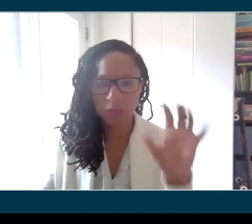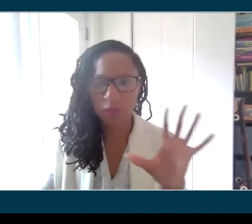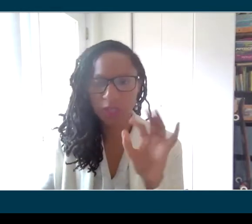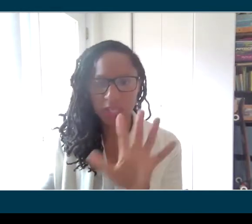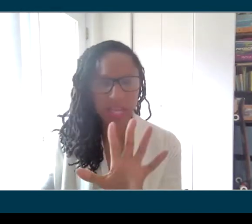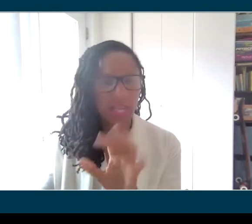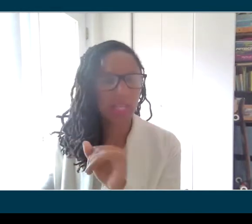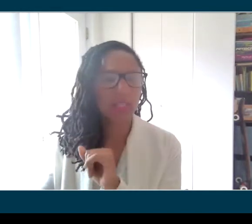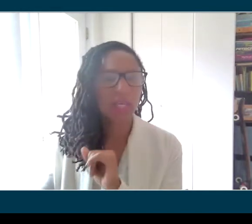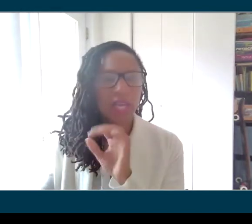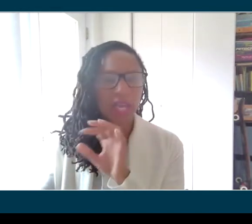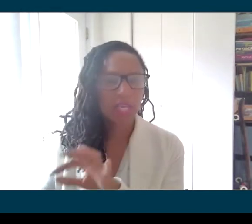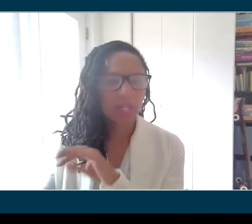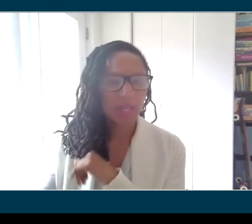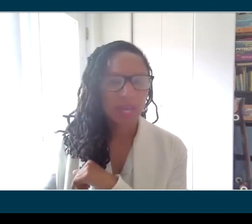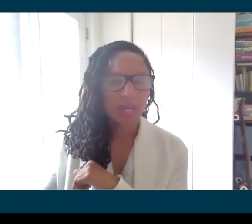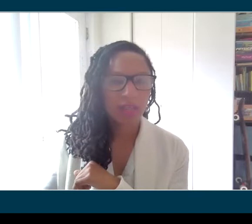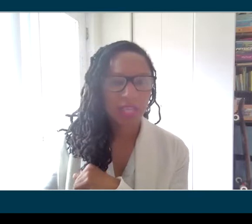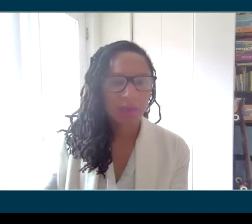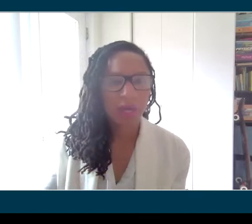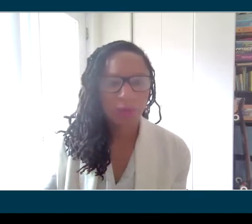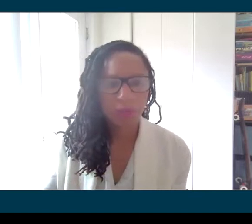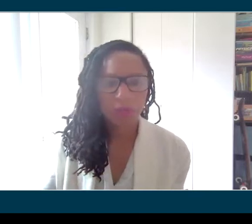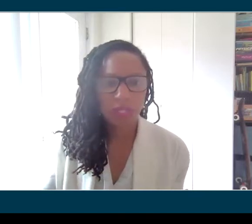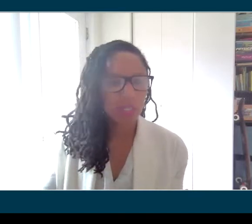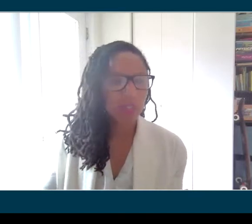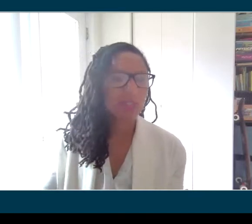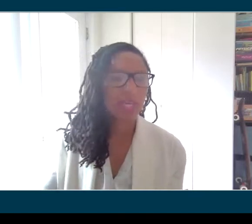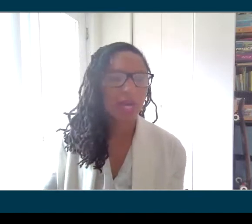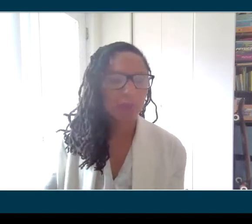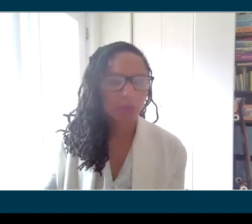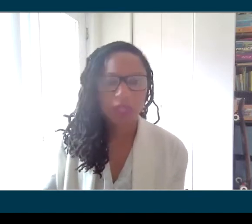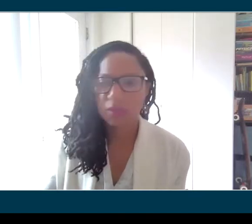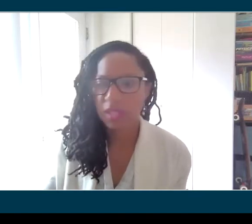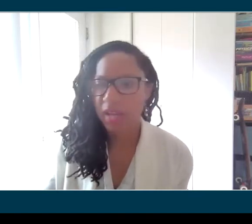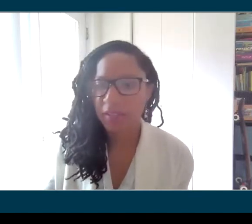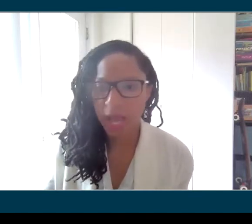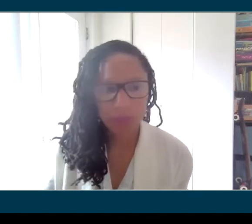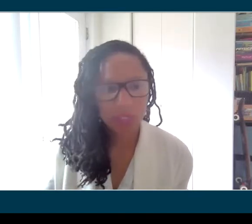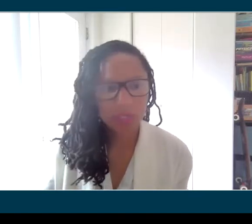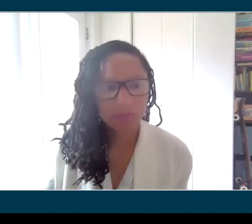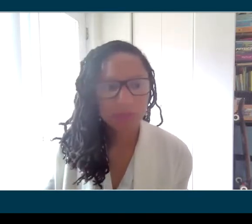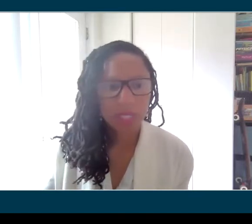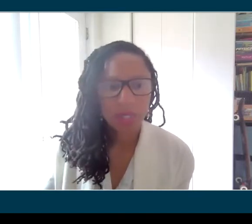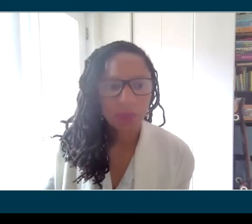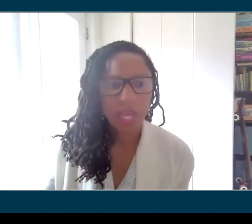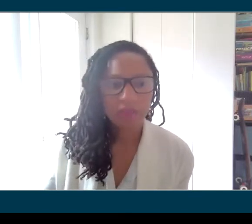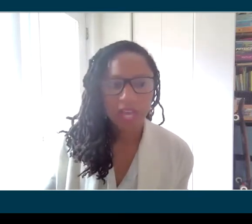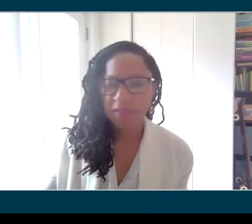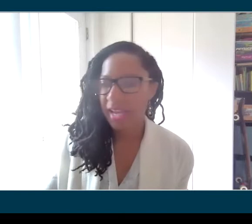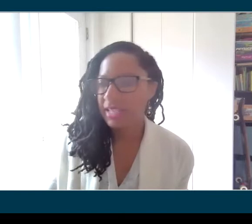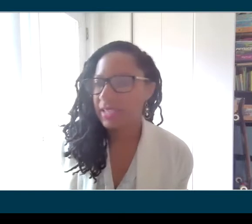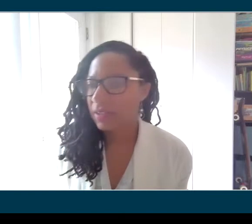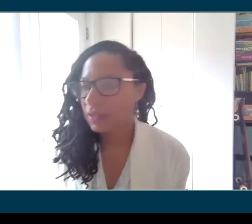out to Laura Kay, and they will help you get set up with those live captions. We